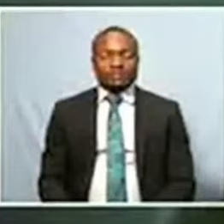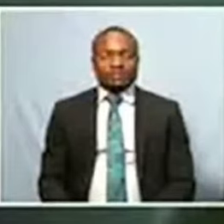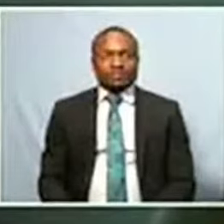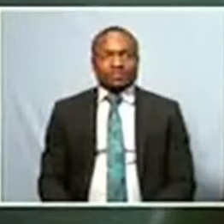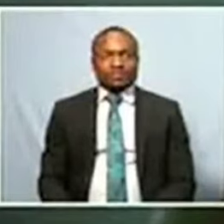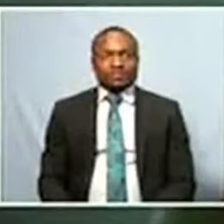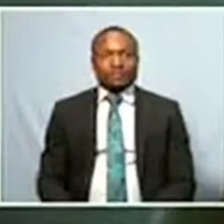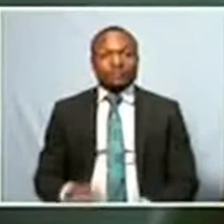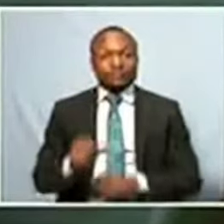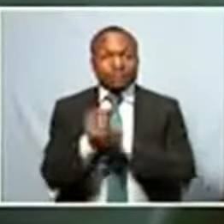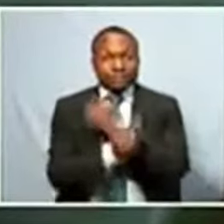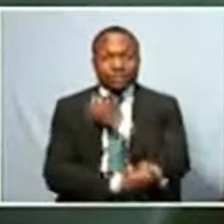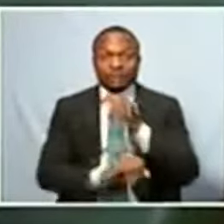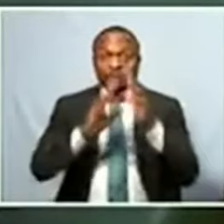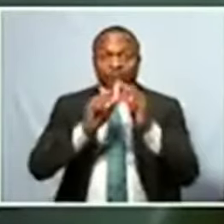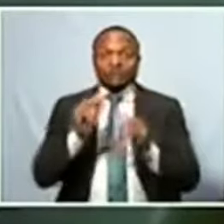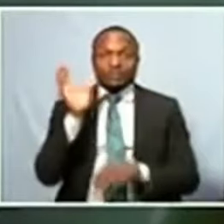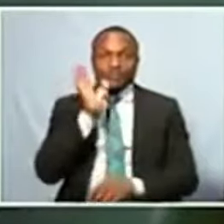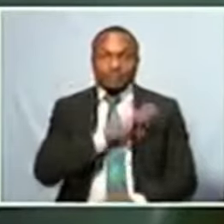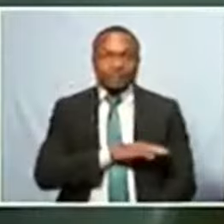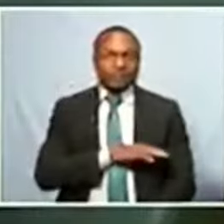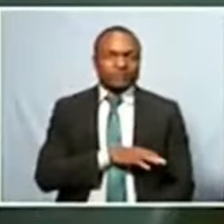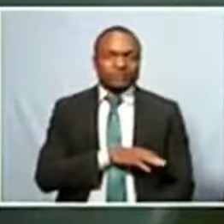And the State House has passed already.